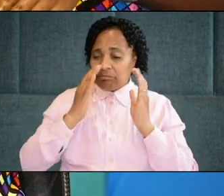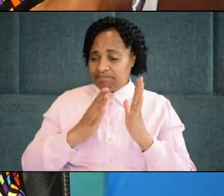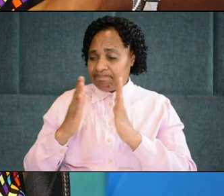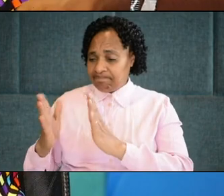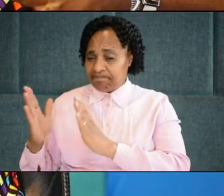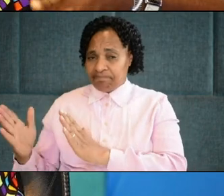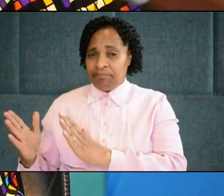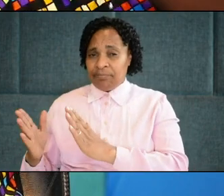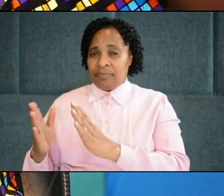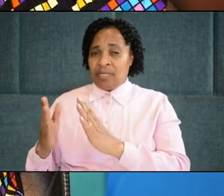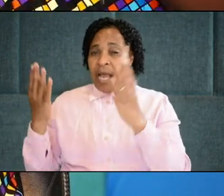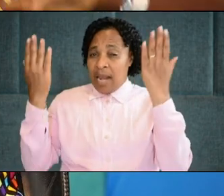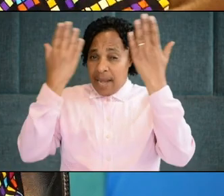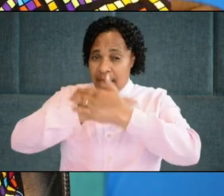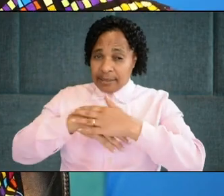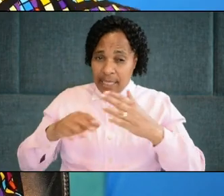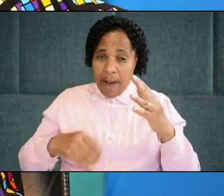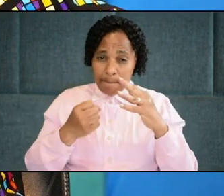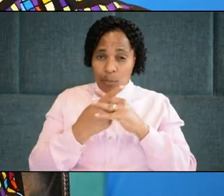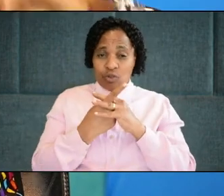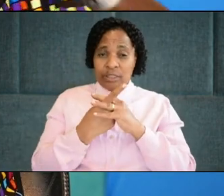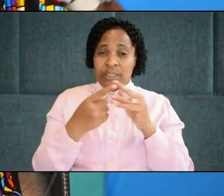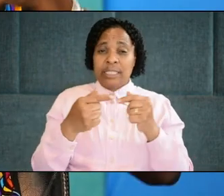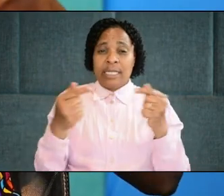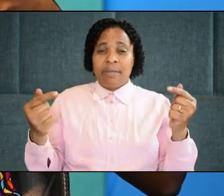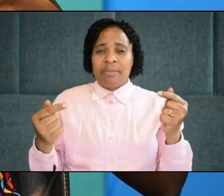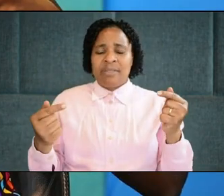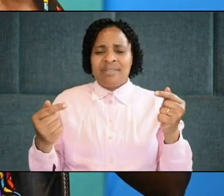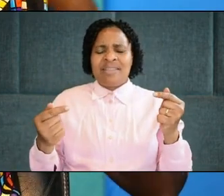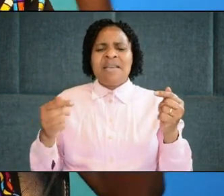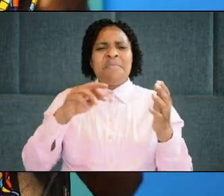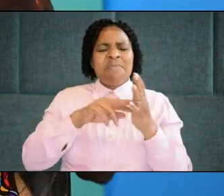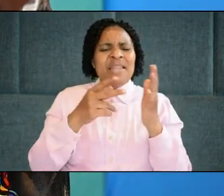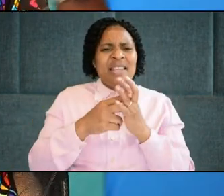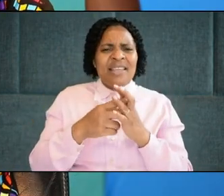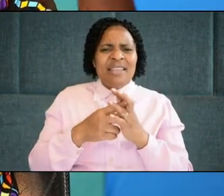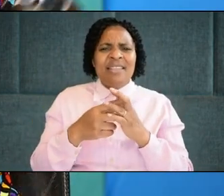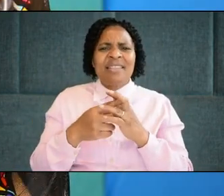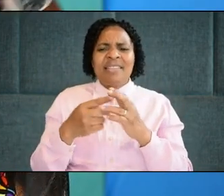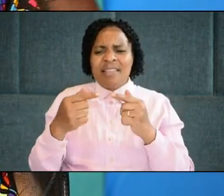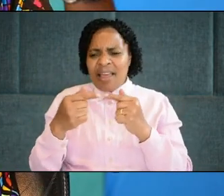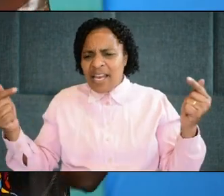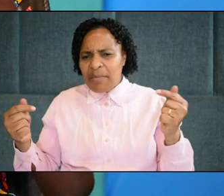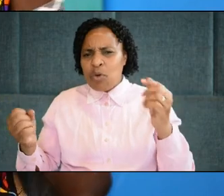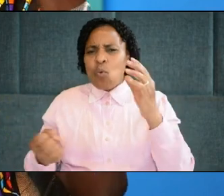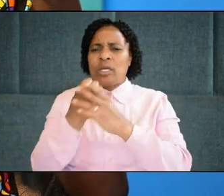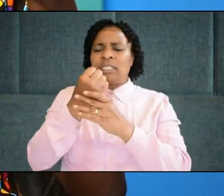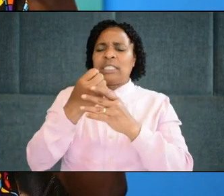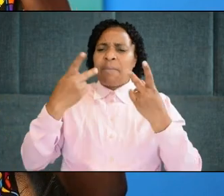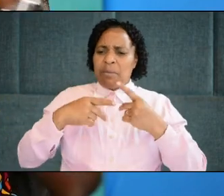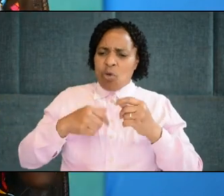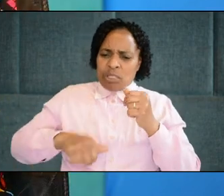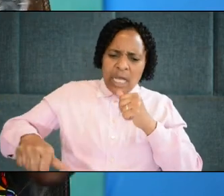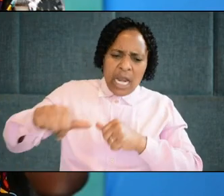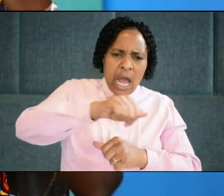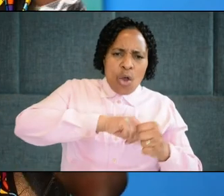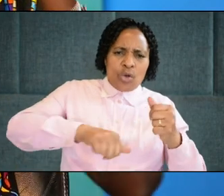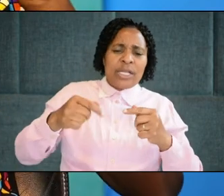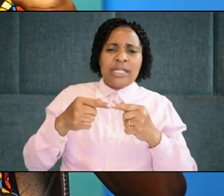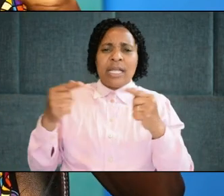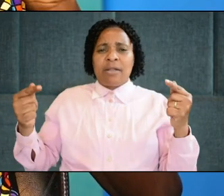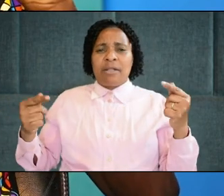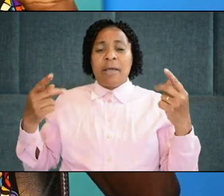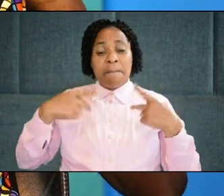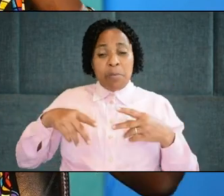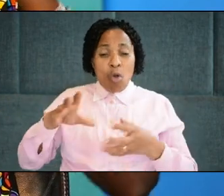night. That is, because the enemy is asleep, the enemy wakes up, then there are people surrounding the enemy. The people